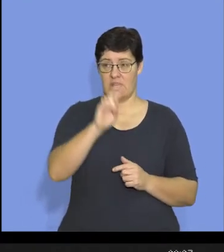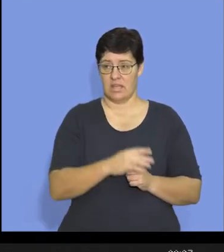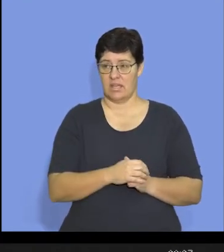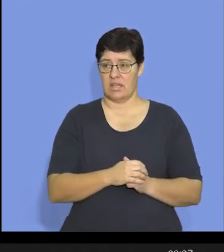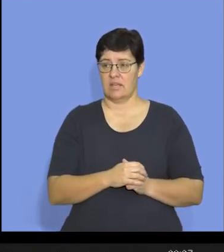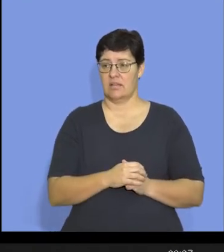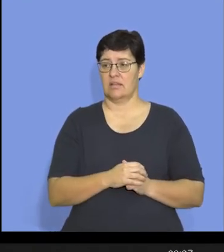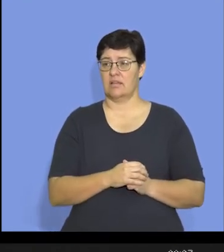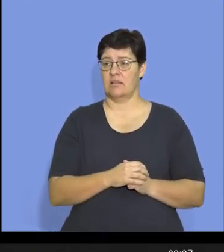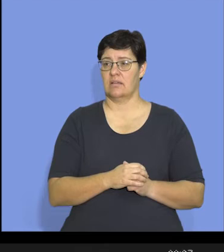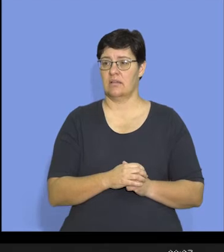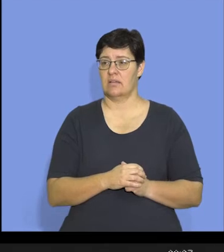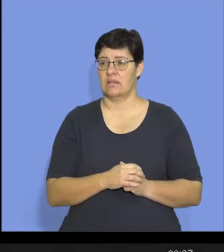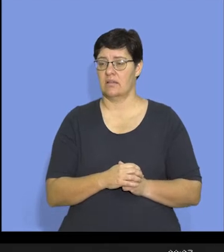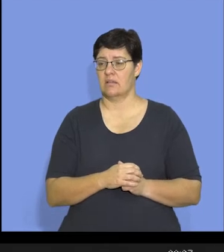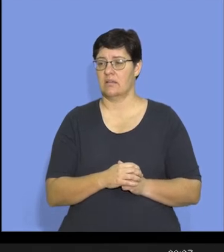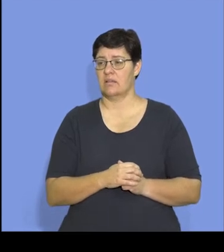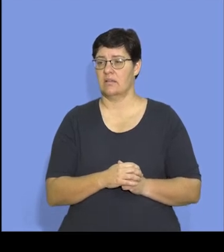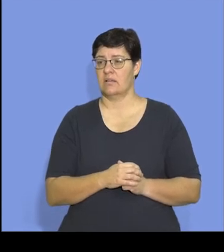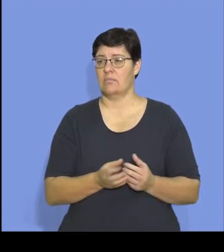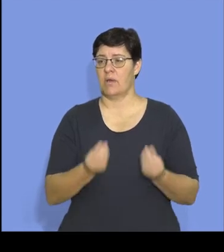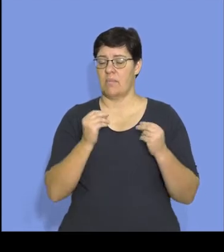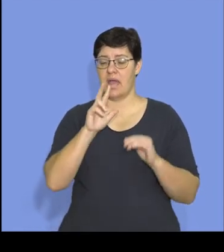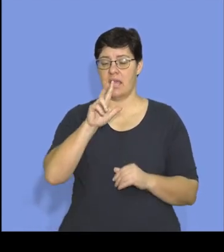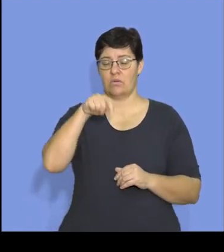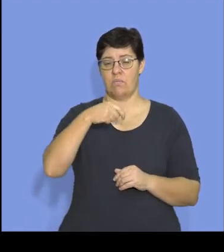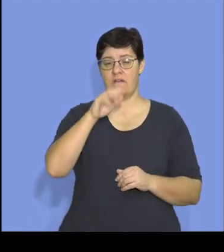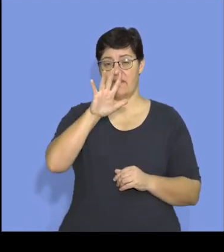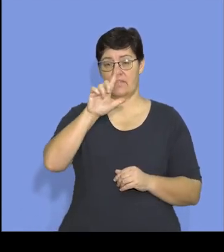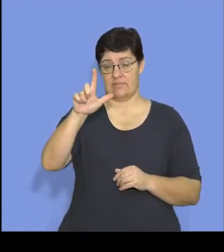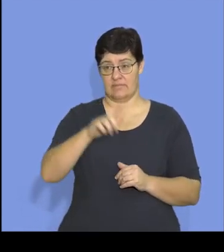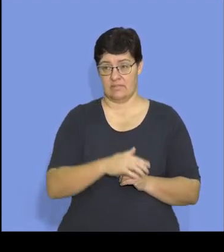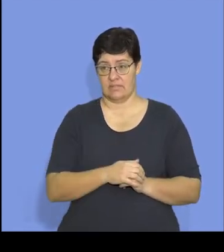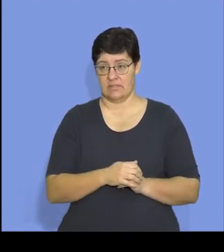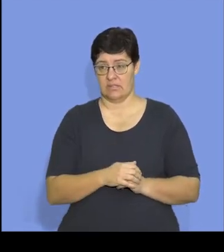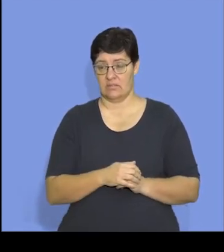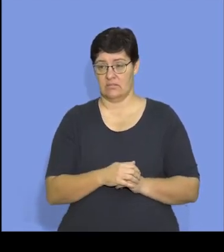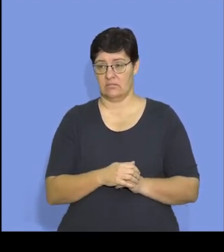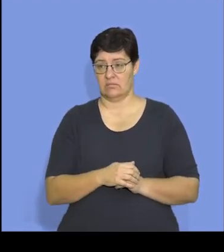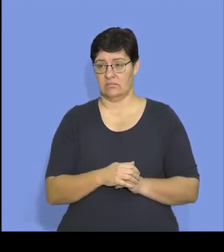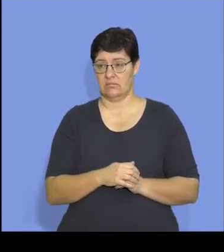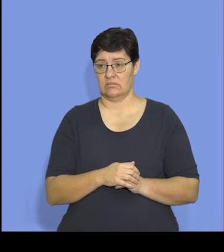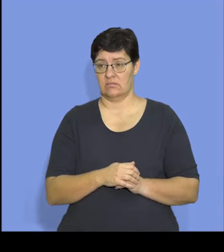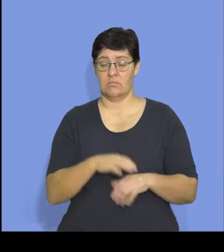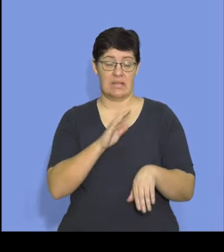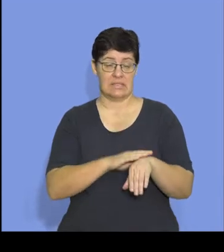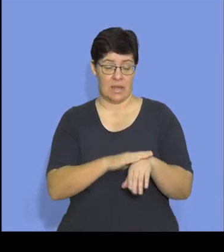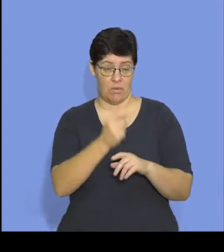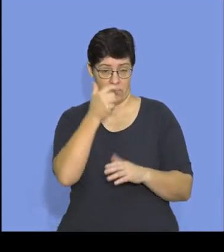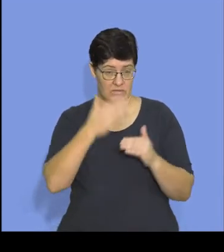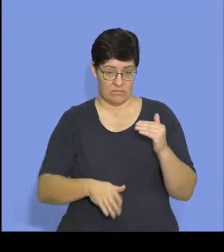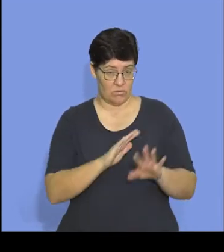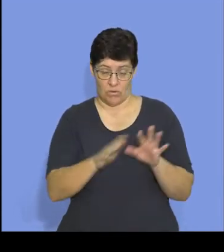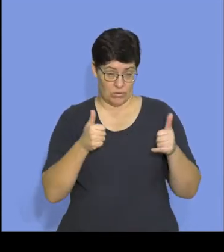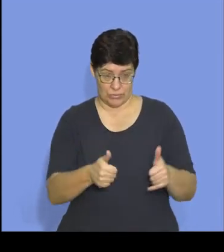and we get 8,57. Now, I'm about to run out of time, which is not a good thing, so you